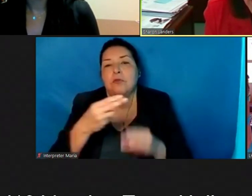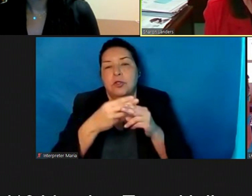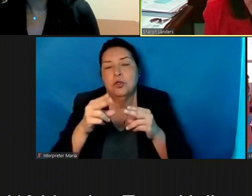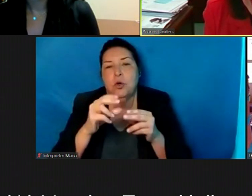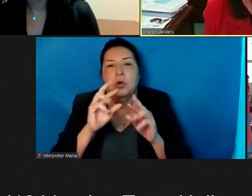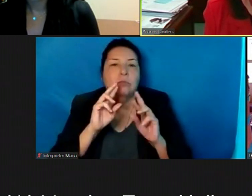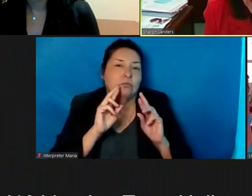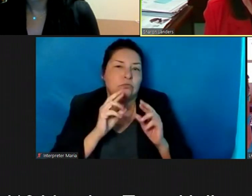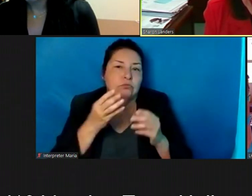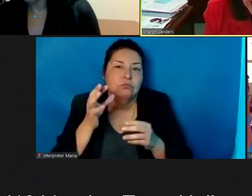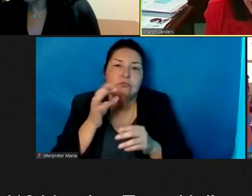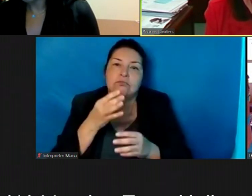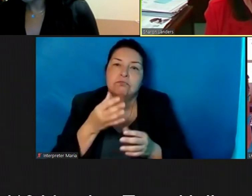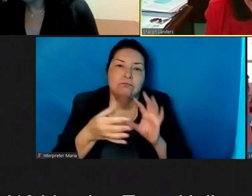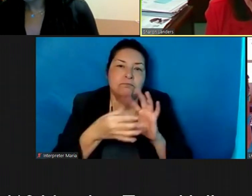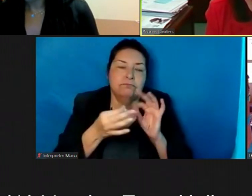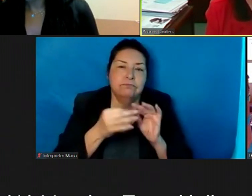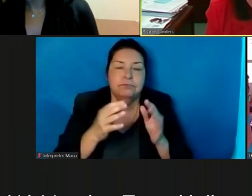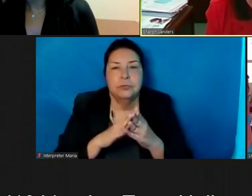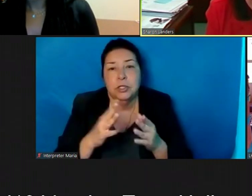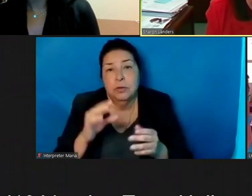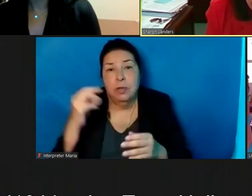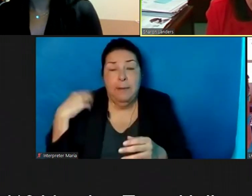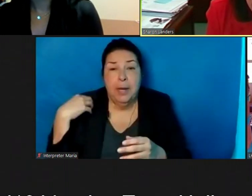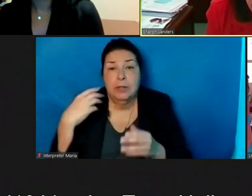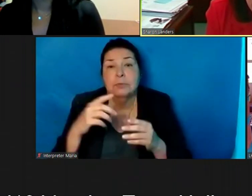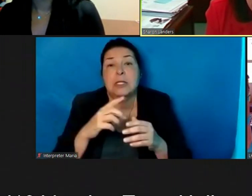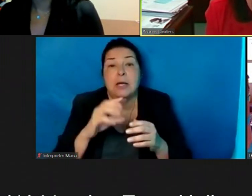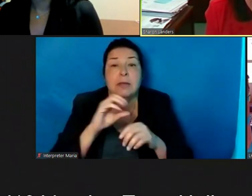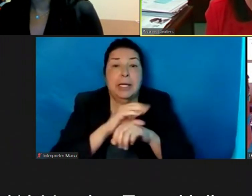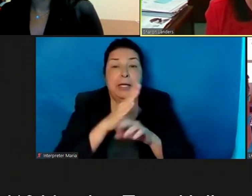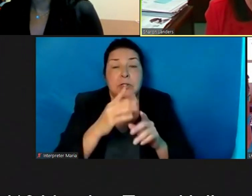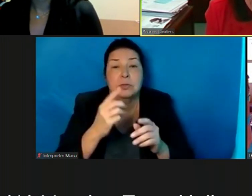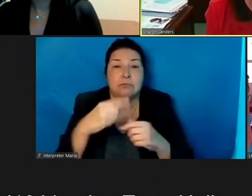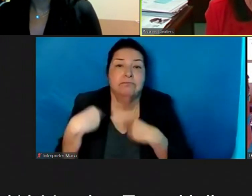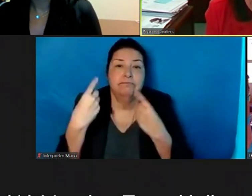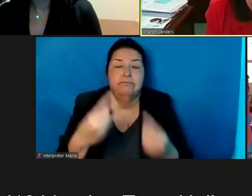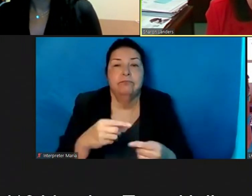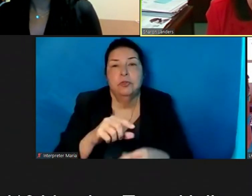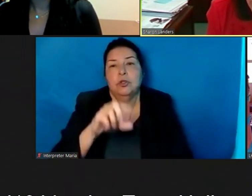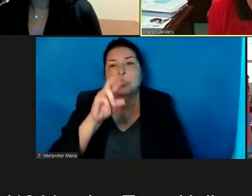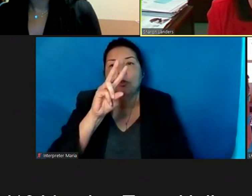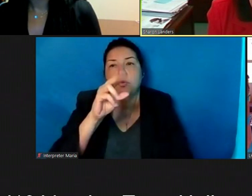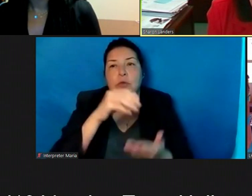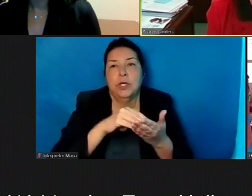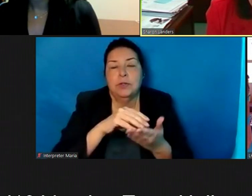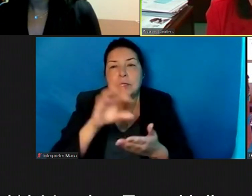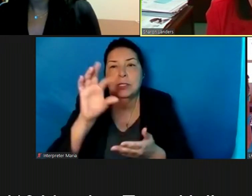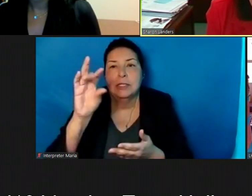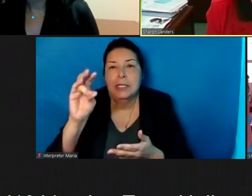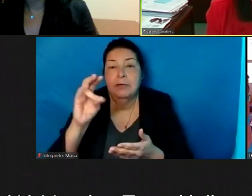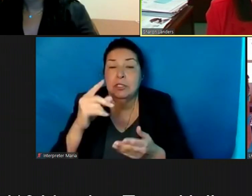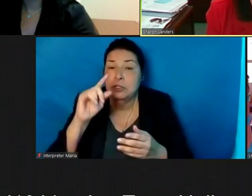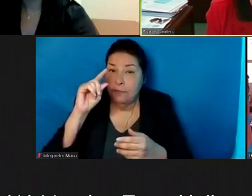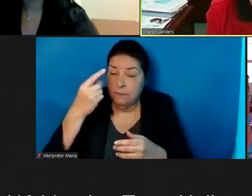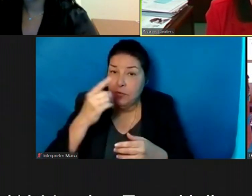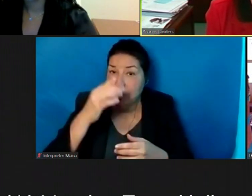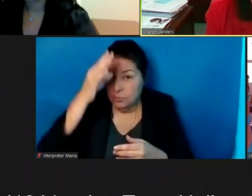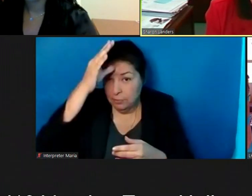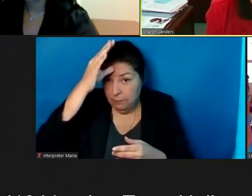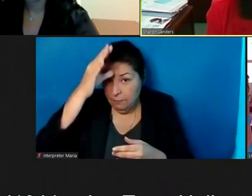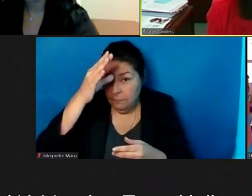has been on the council since 2007, and she is the first female